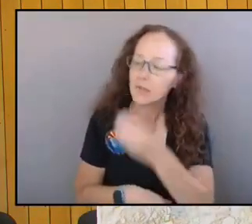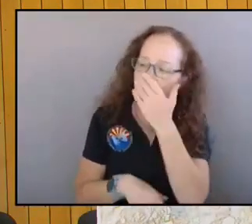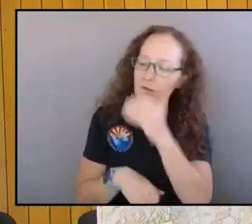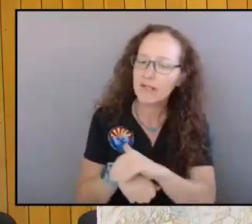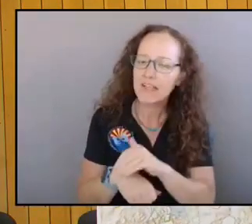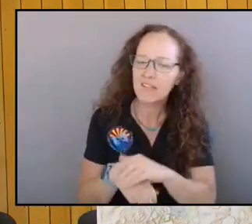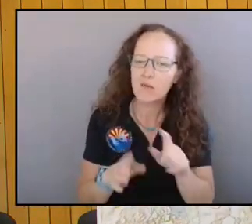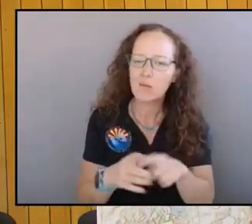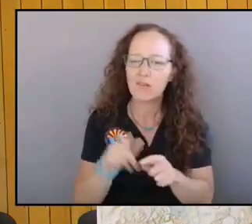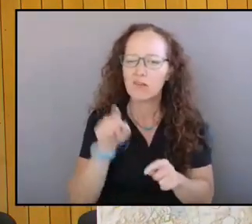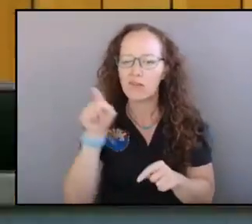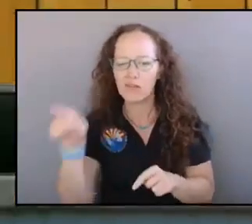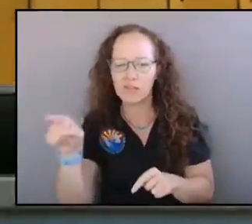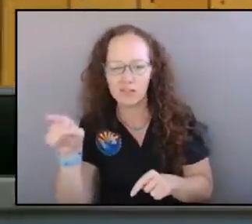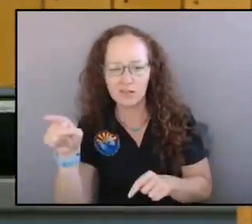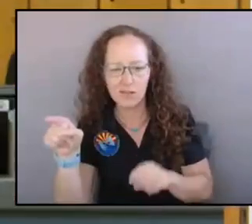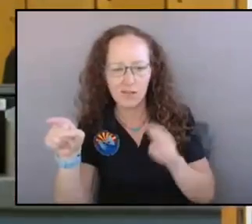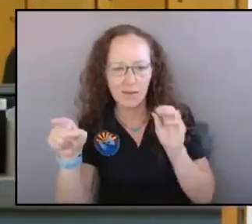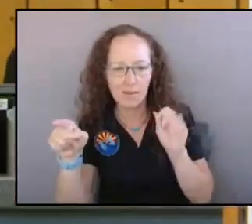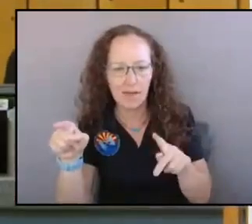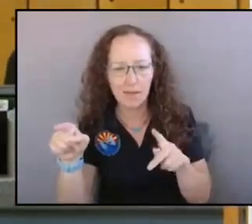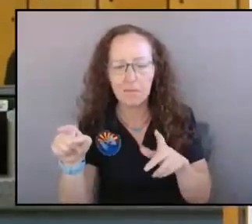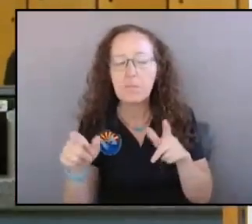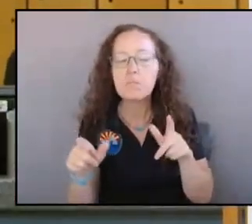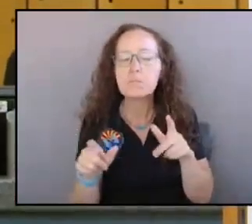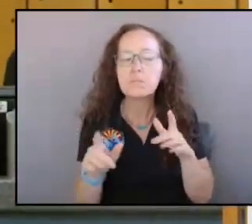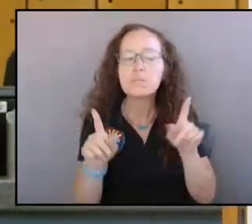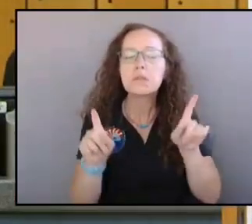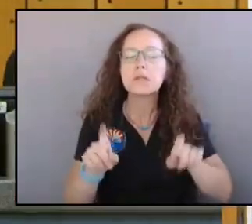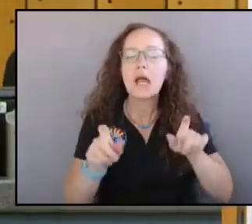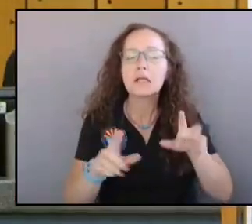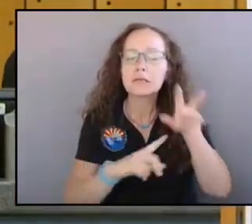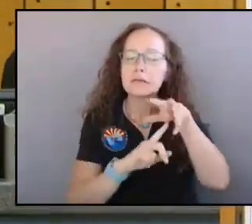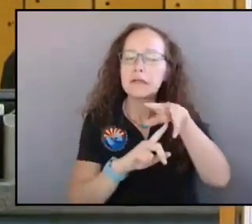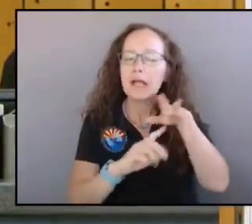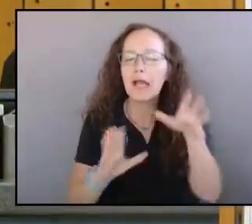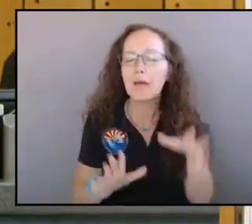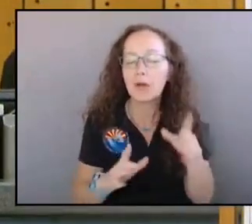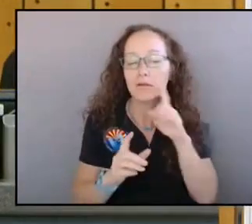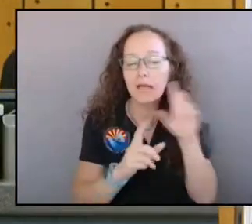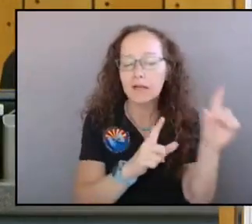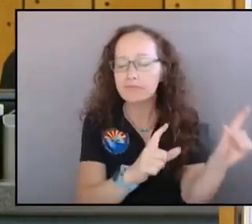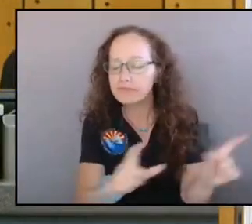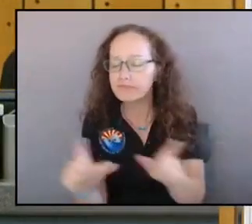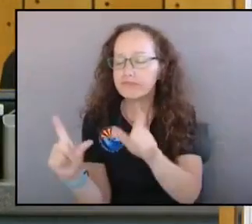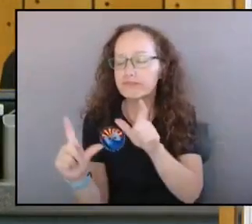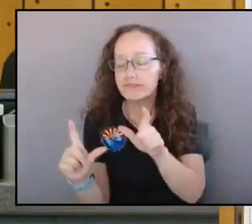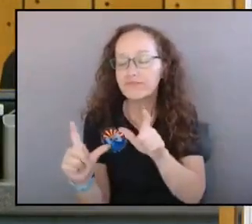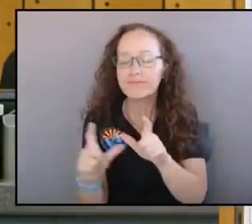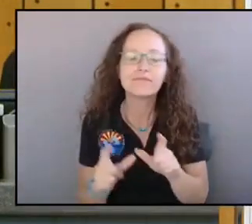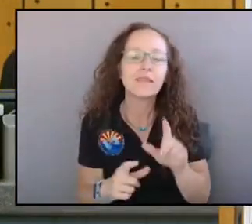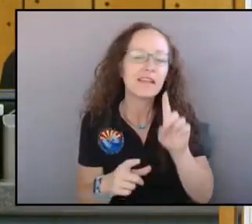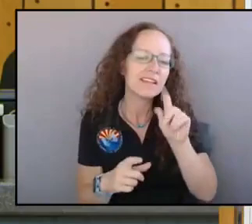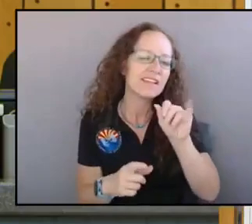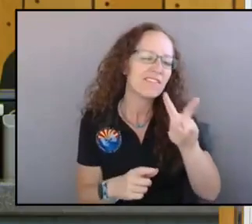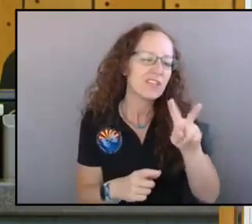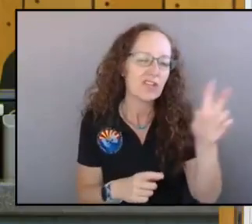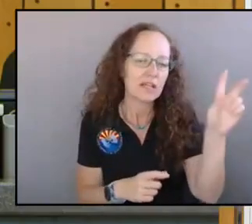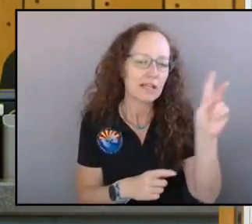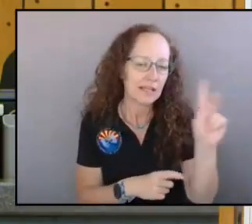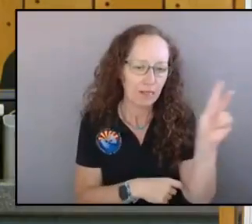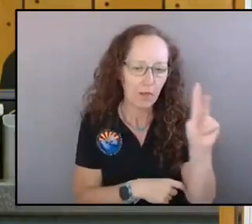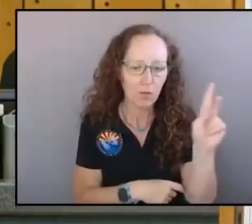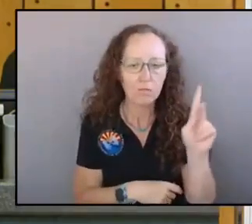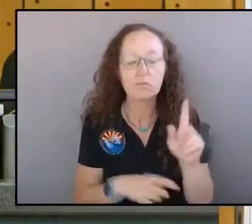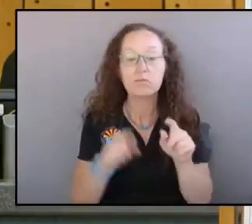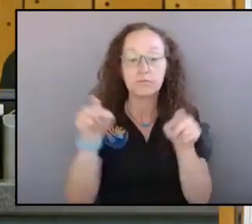map. Check the cameraman's ability to migrate. This is Division Kilo. So for us, this is the air. This is Chacon,